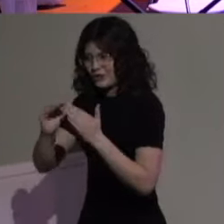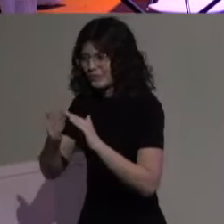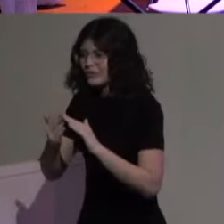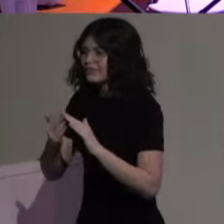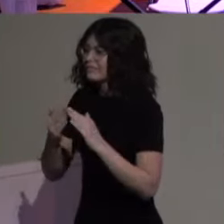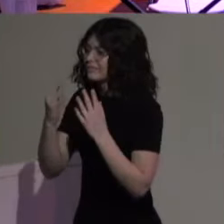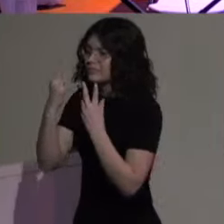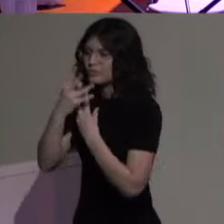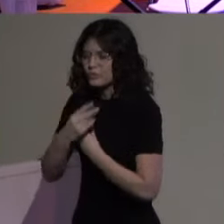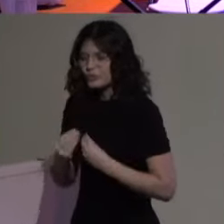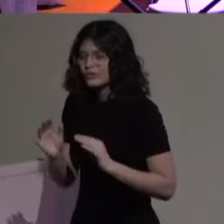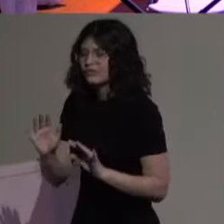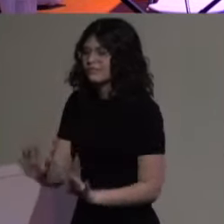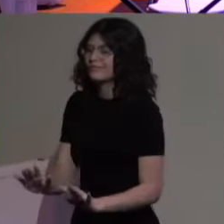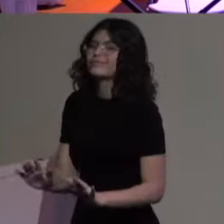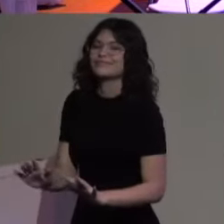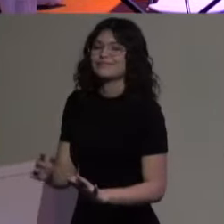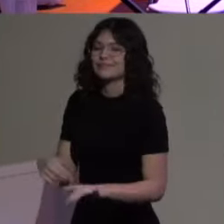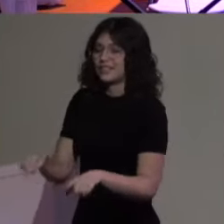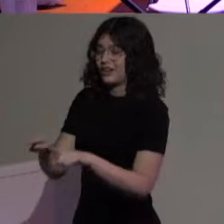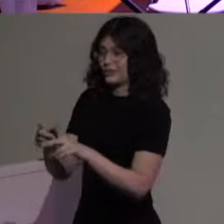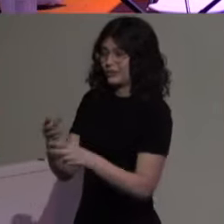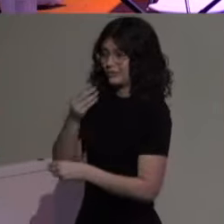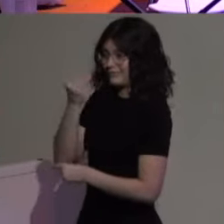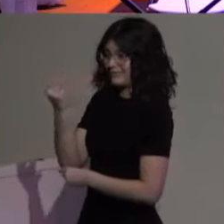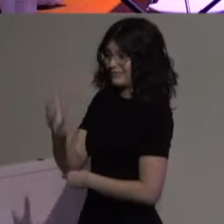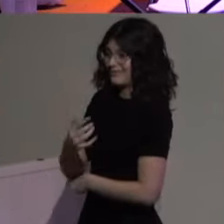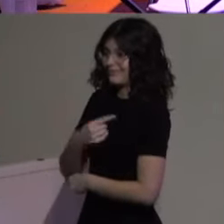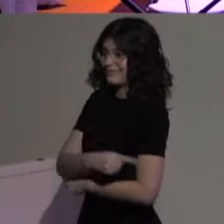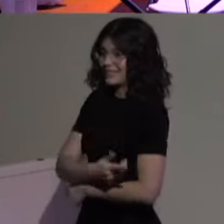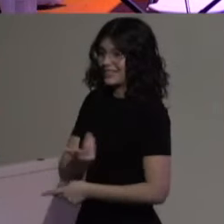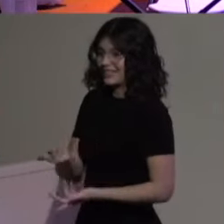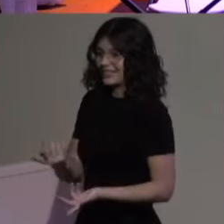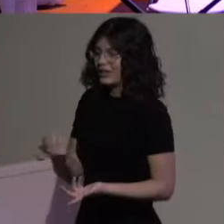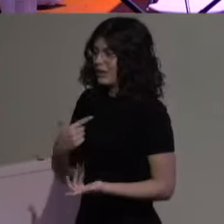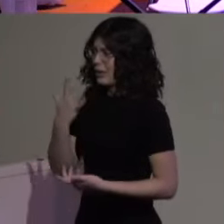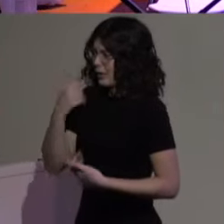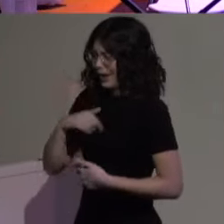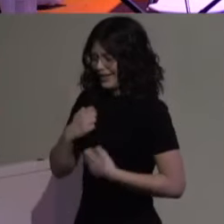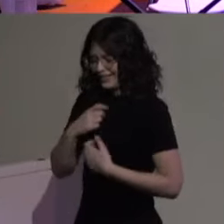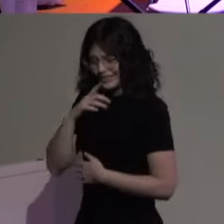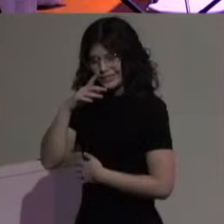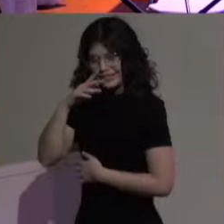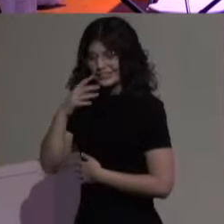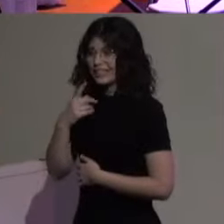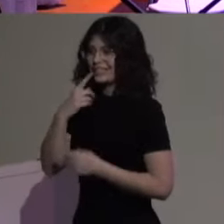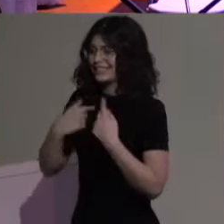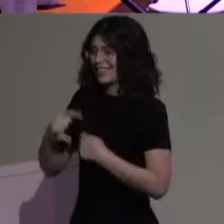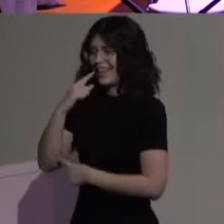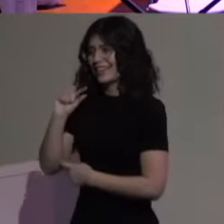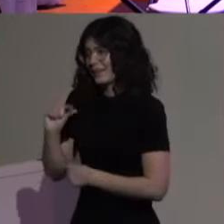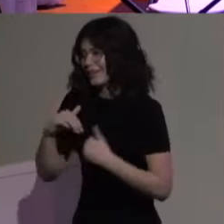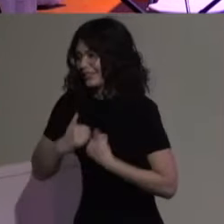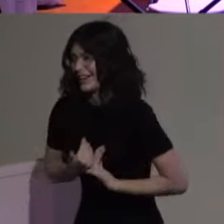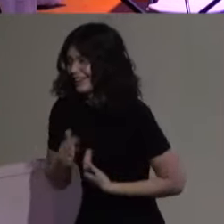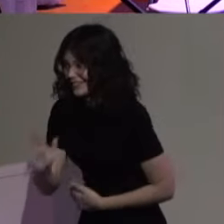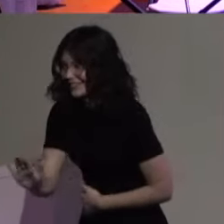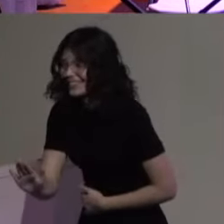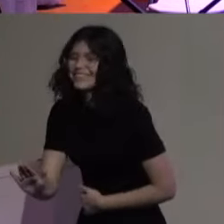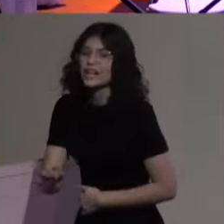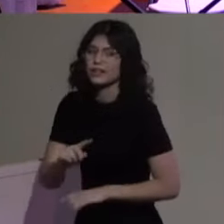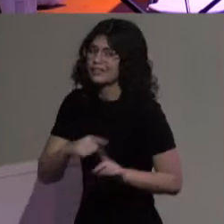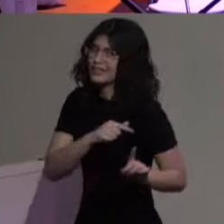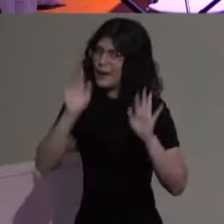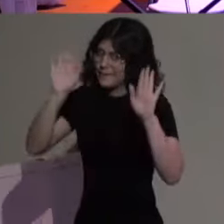a beautiful way. And I also want to tell you that why am I emotional? I think I'm a little tired, but she's amazing.